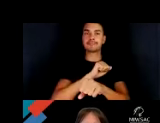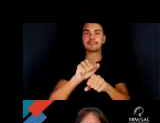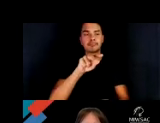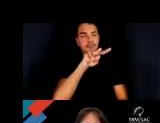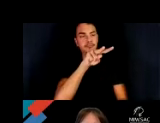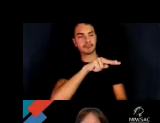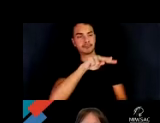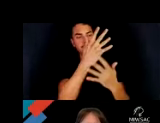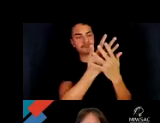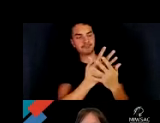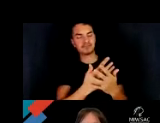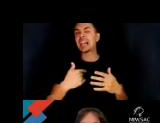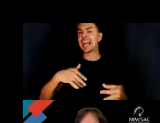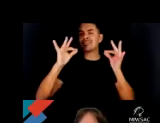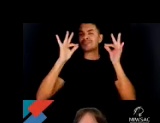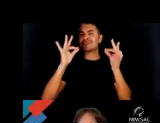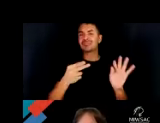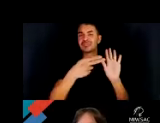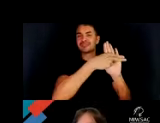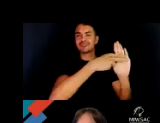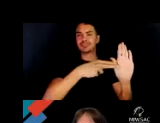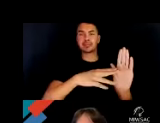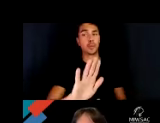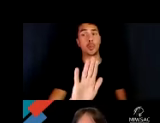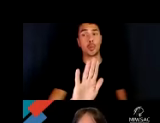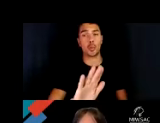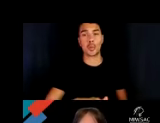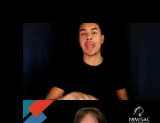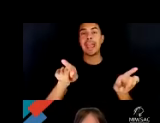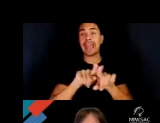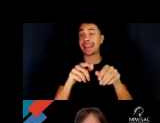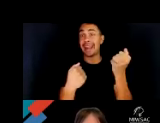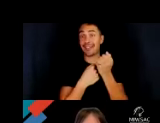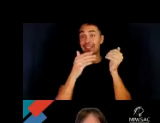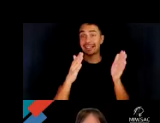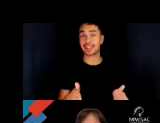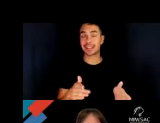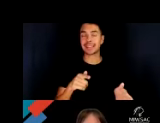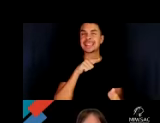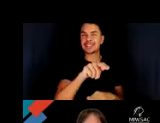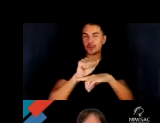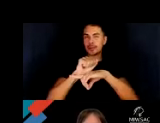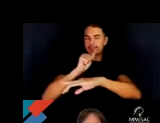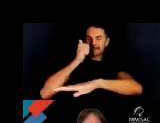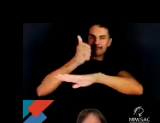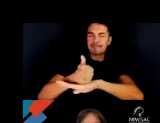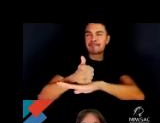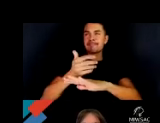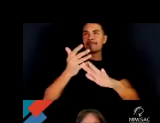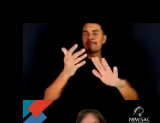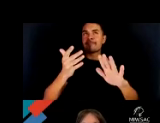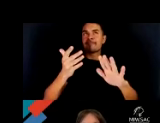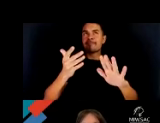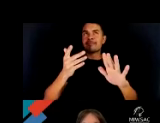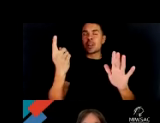It's really from that, again, an advocacy perspective, like this training is based on, and to really think